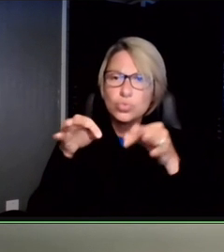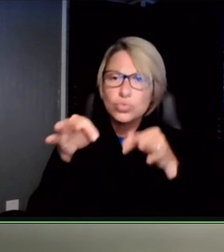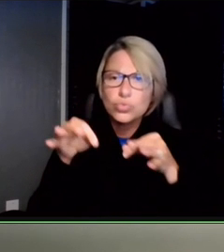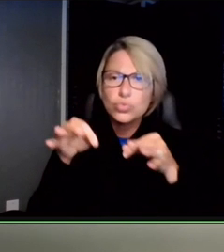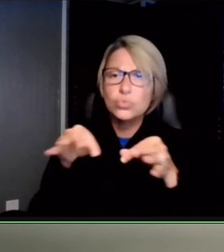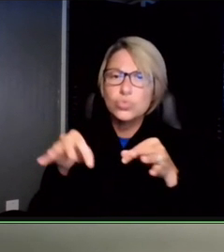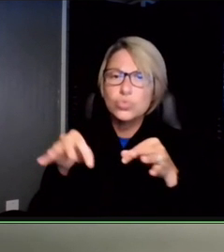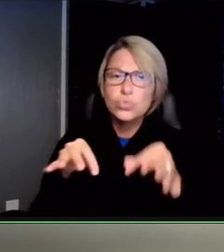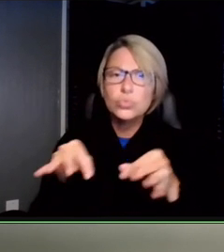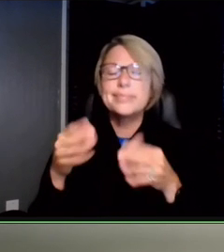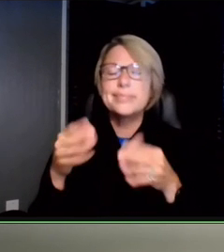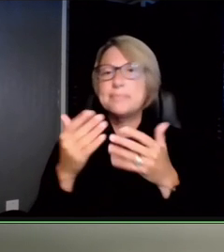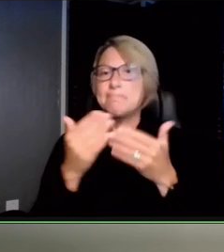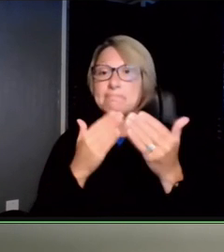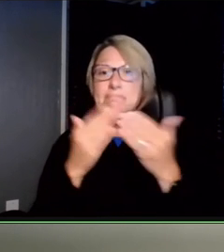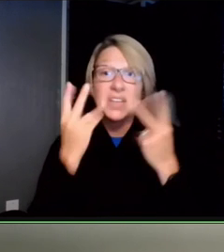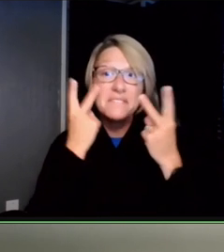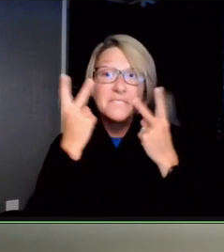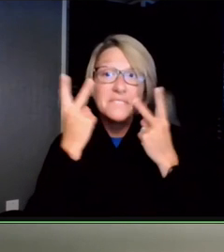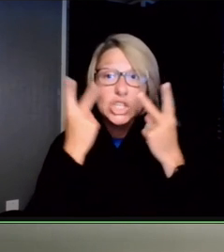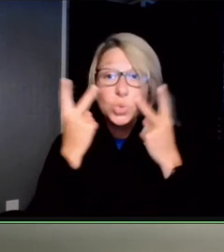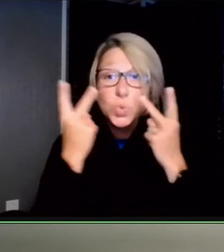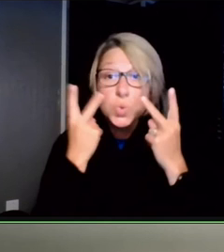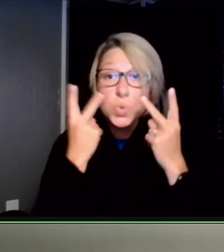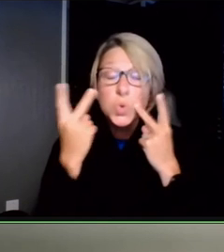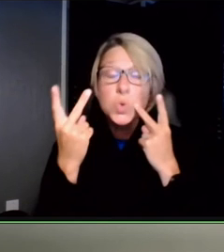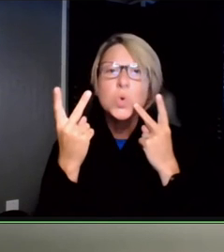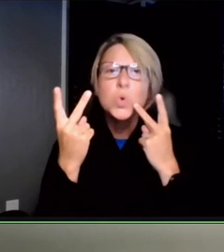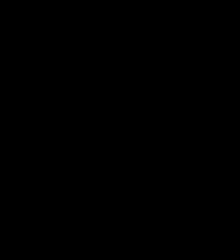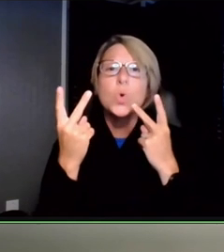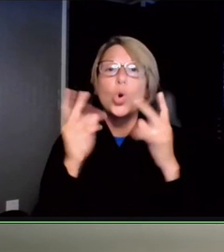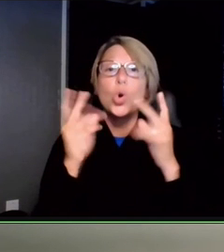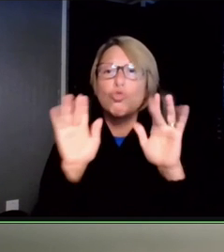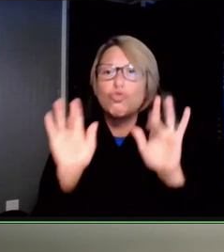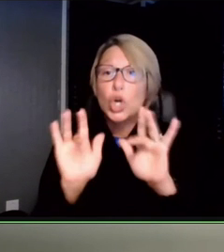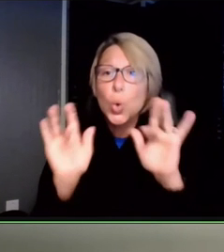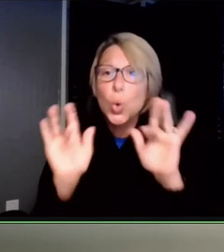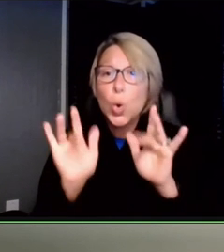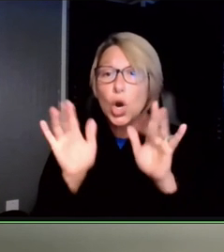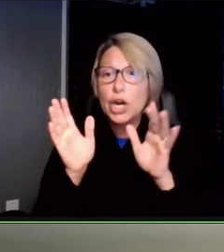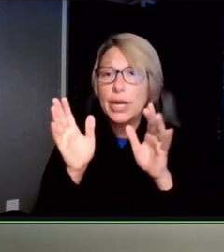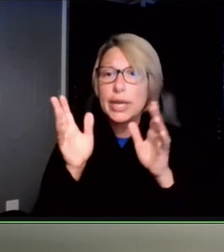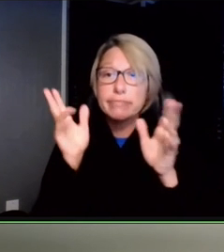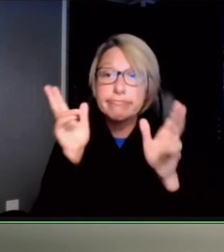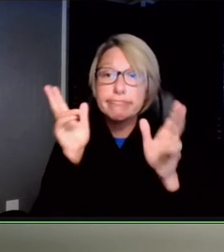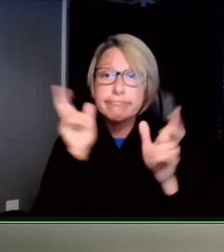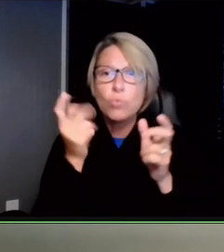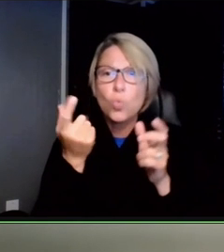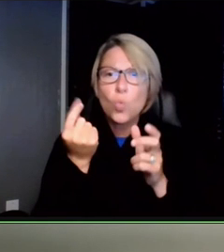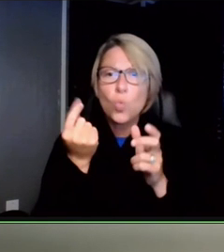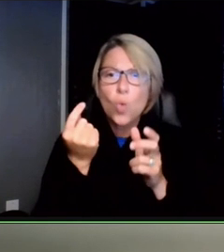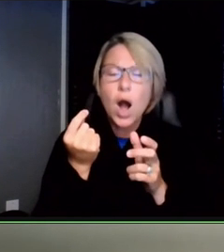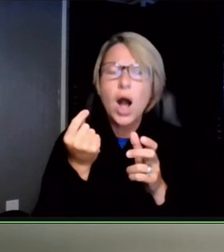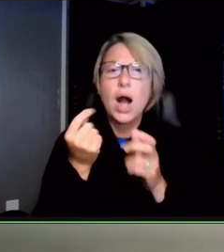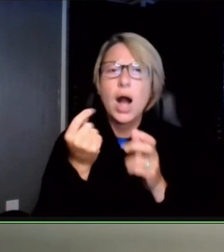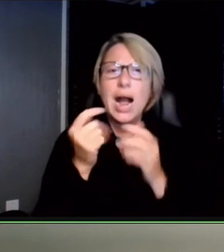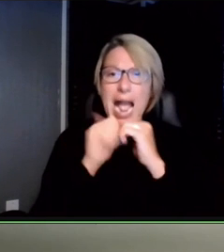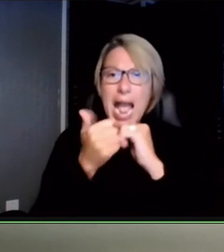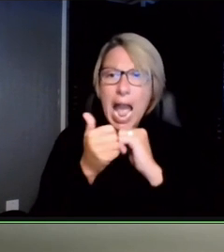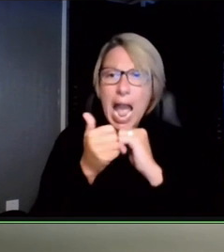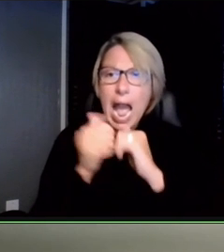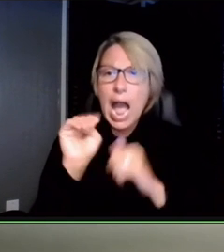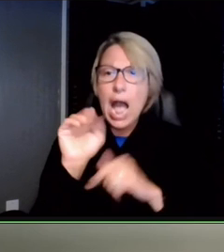whether it be a visual steps or a recording of what the steps are of how to